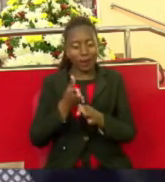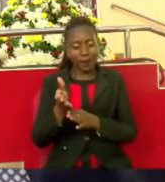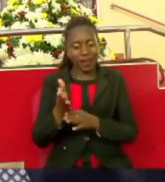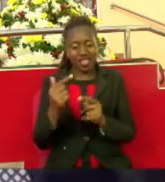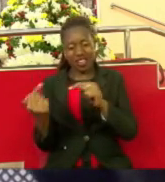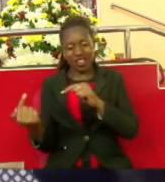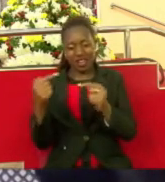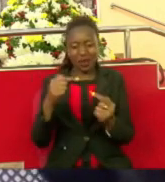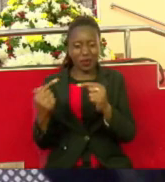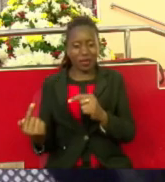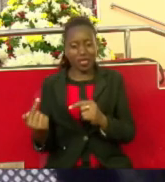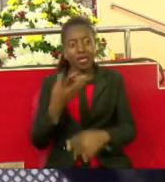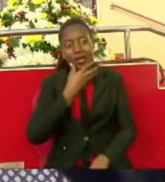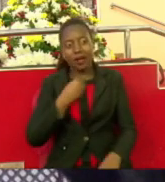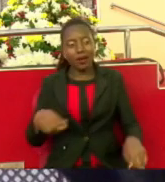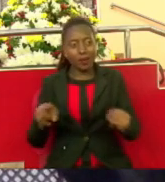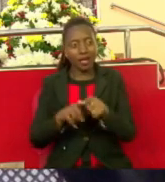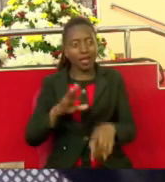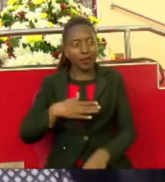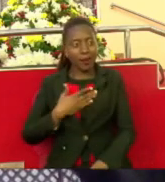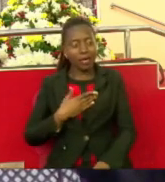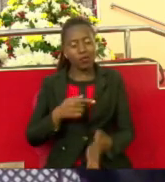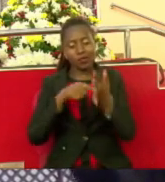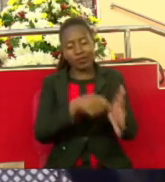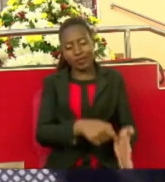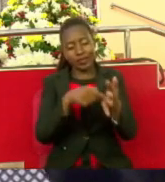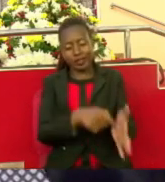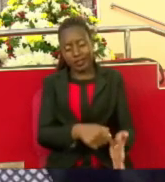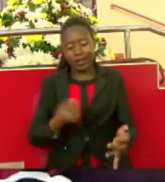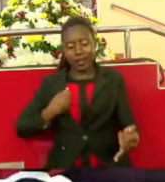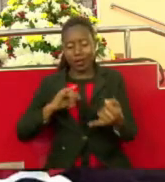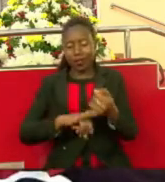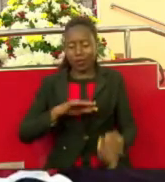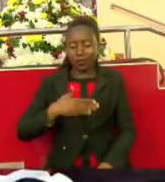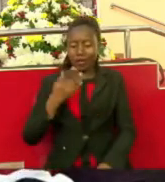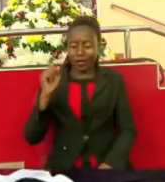my brother was insisting a wife should be going to church.